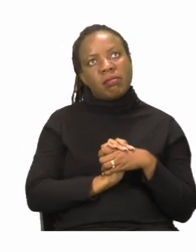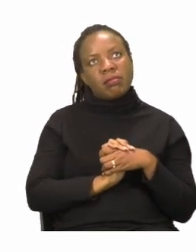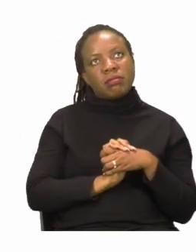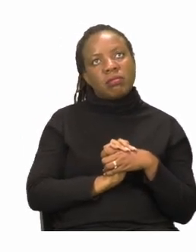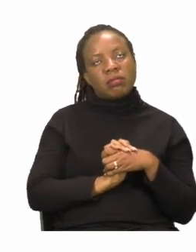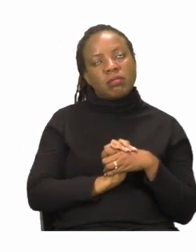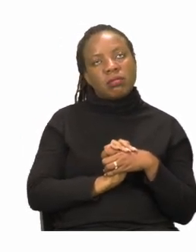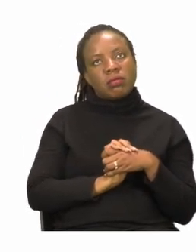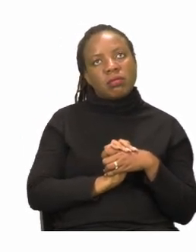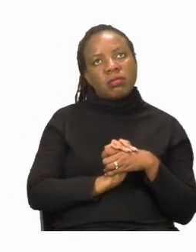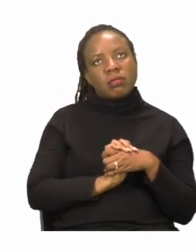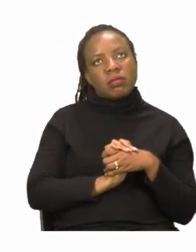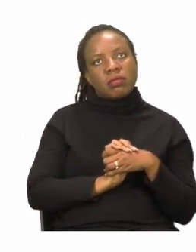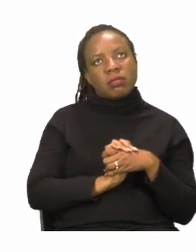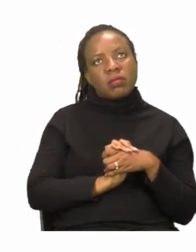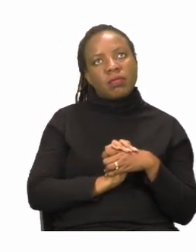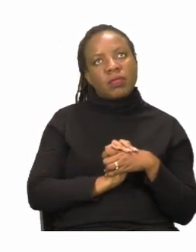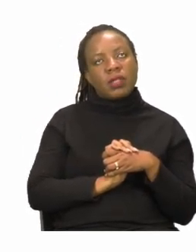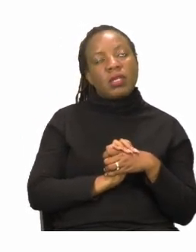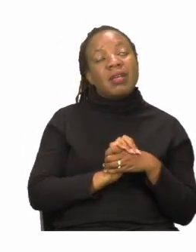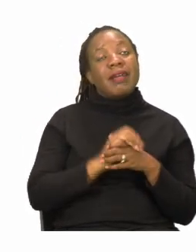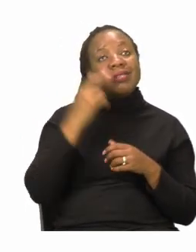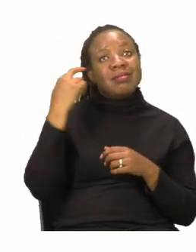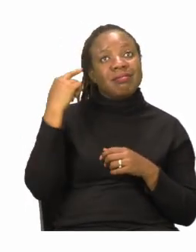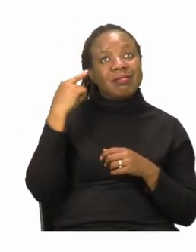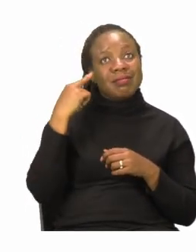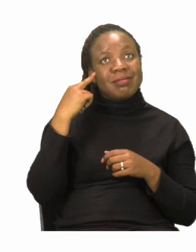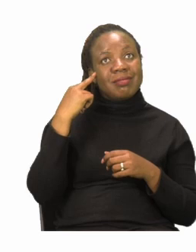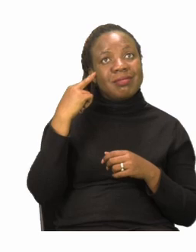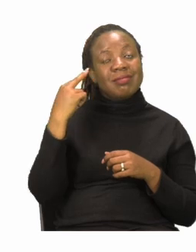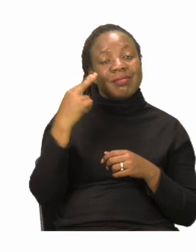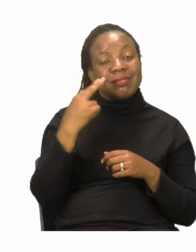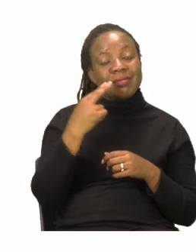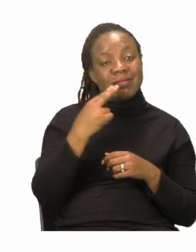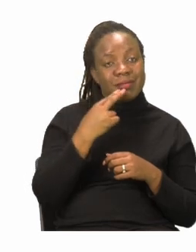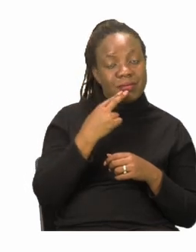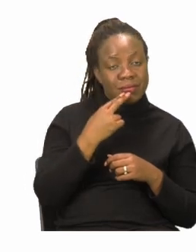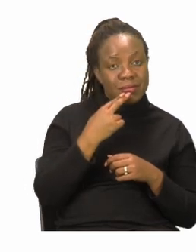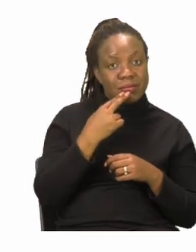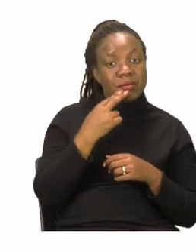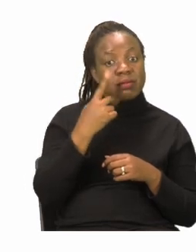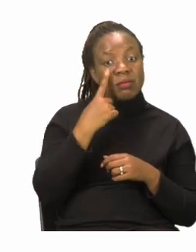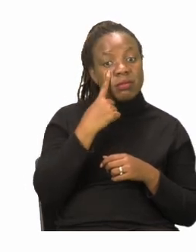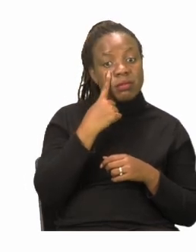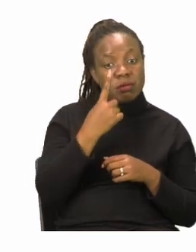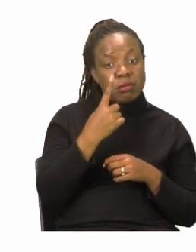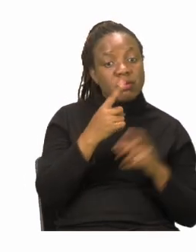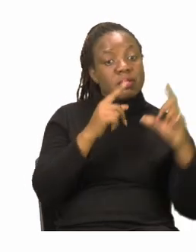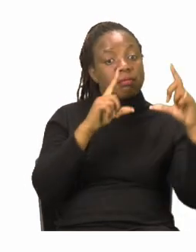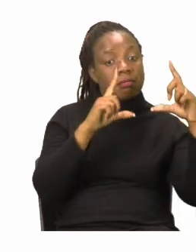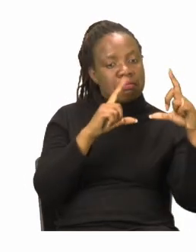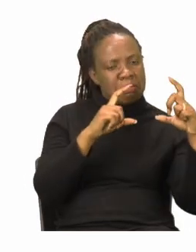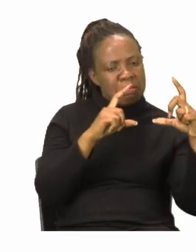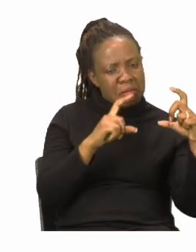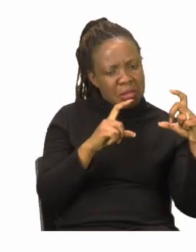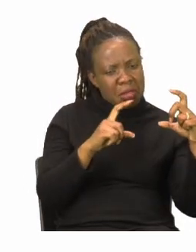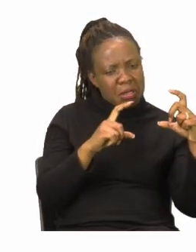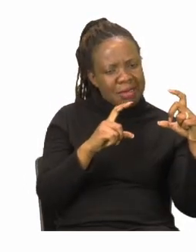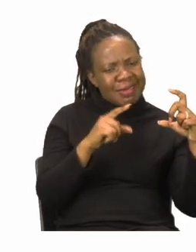sh sound makes up the letter S and the letter